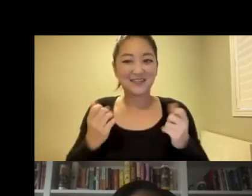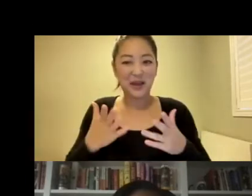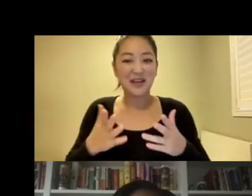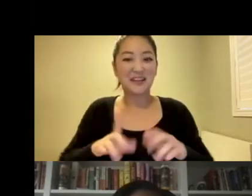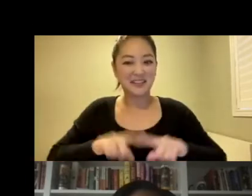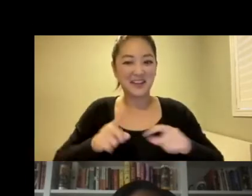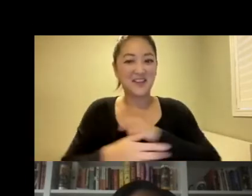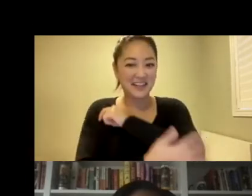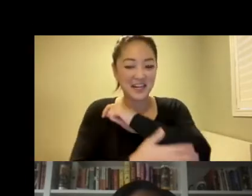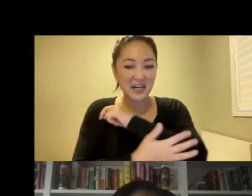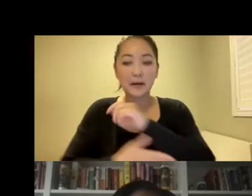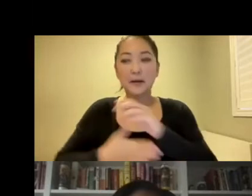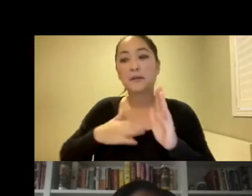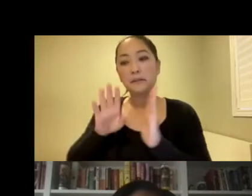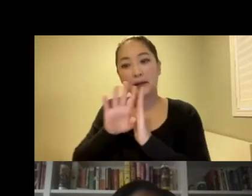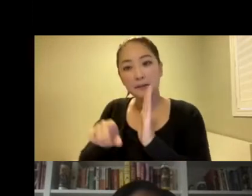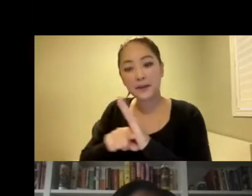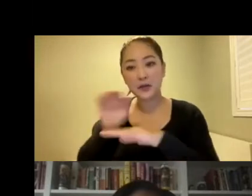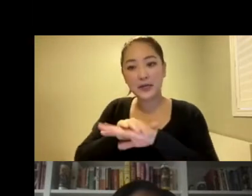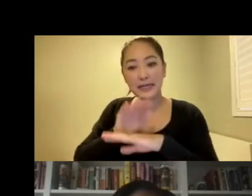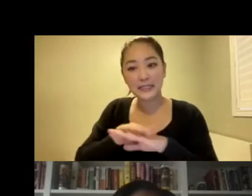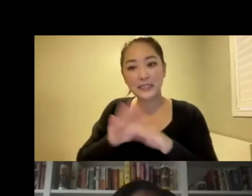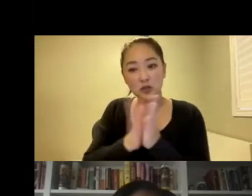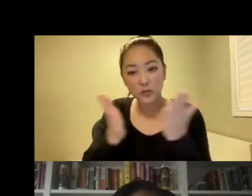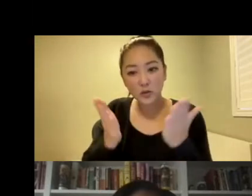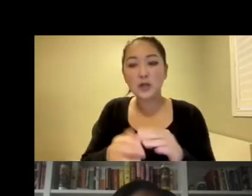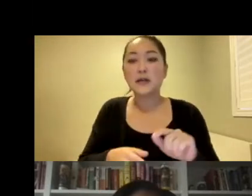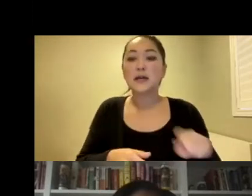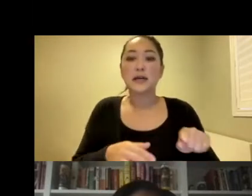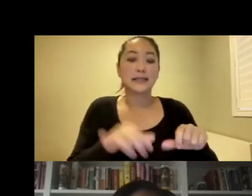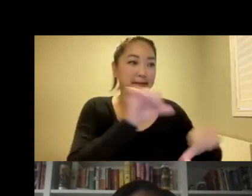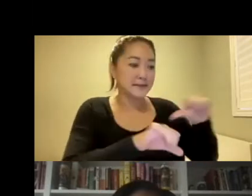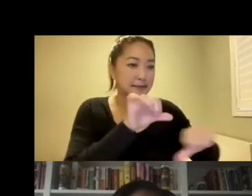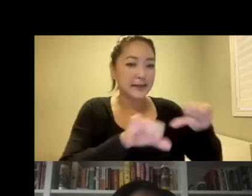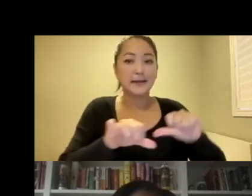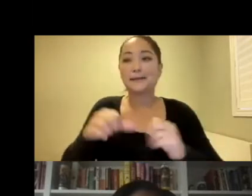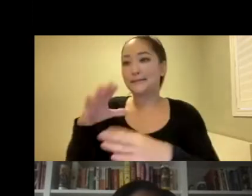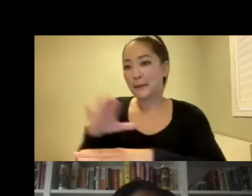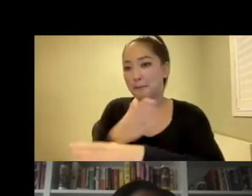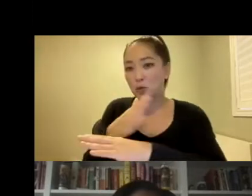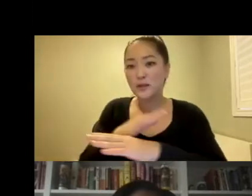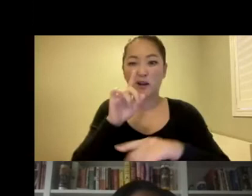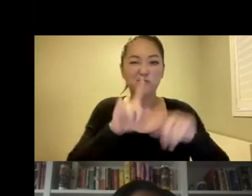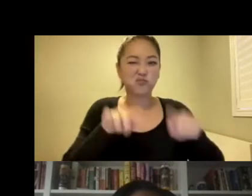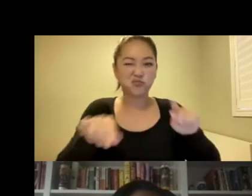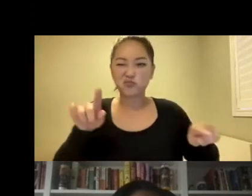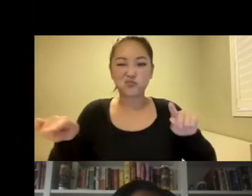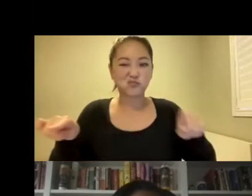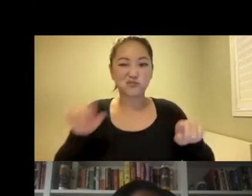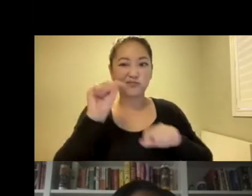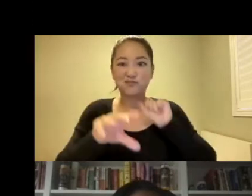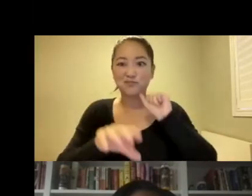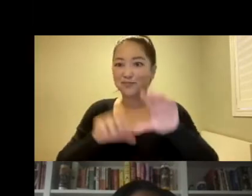is in English literature and in theater and in sciences and in music. And I'm just throwing all these things out